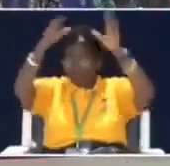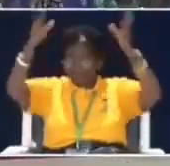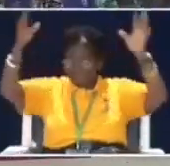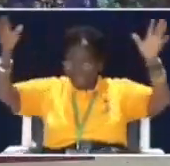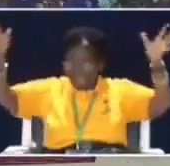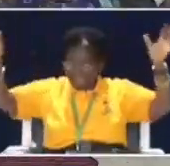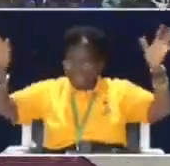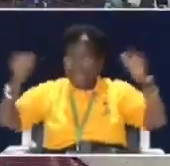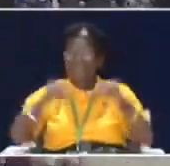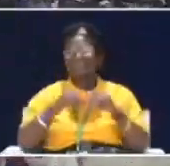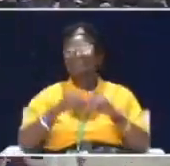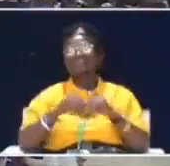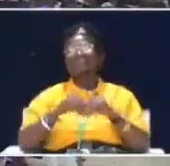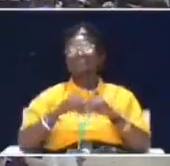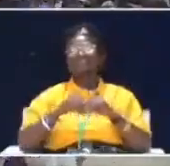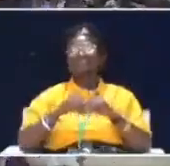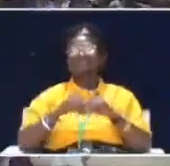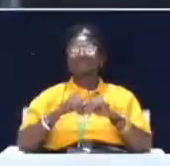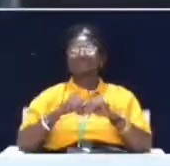hallelujah.